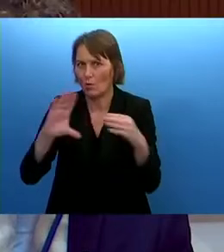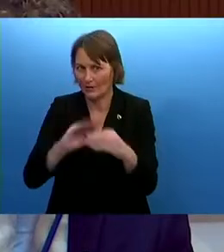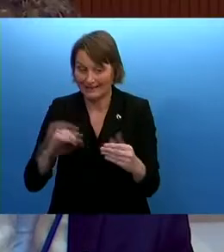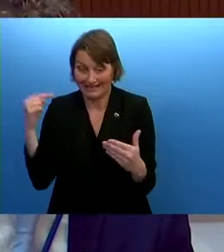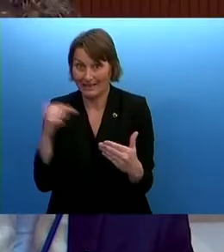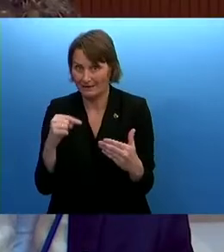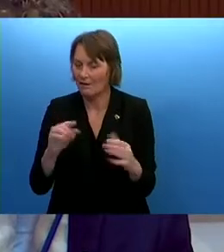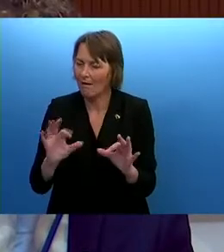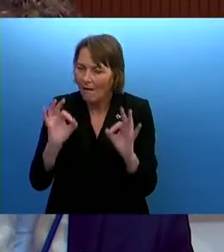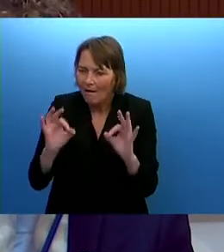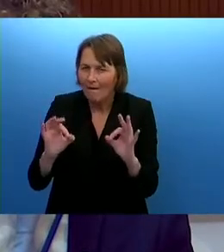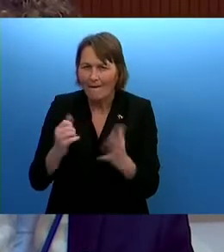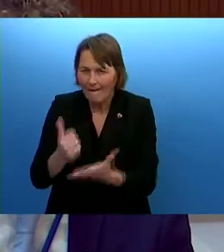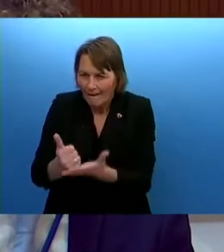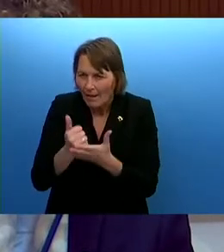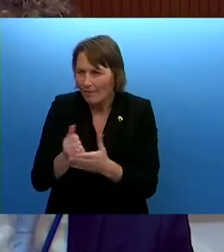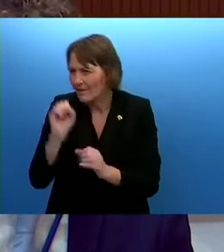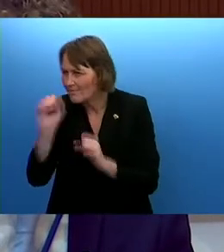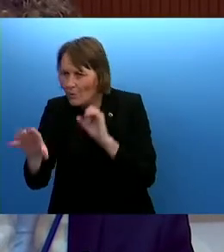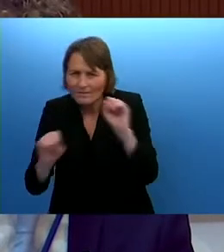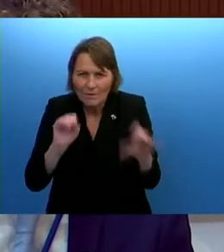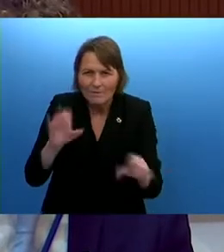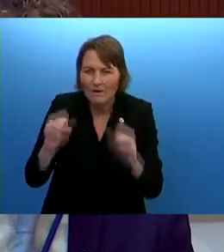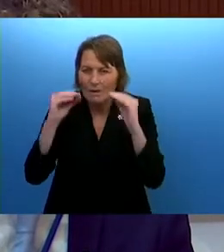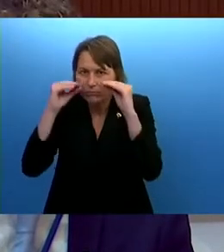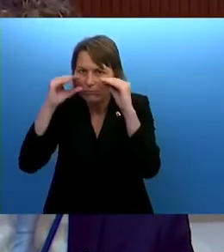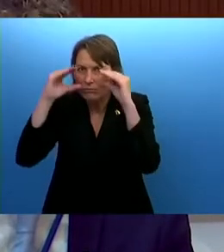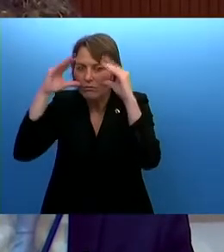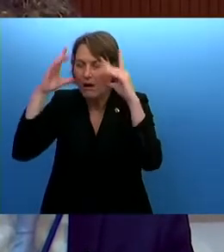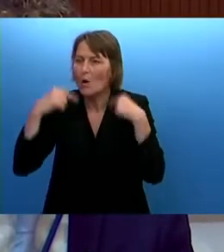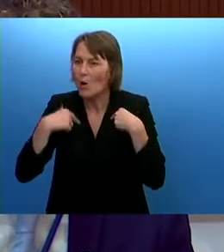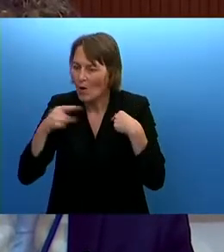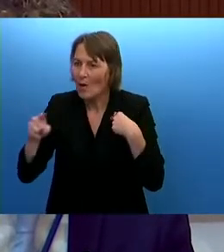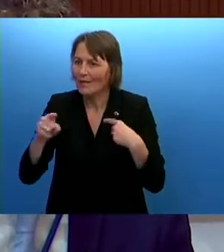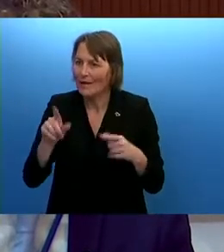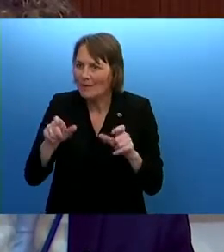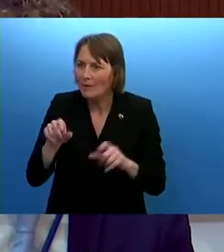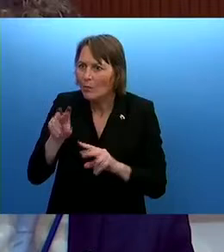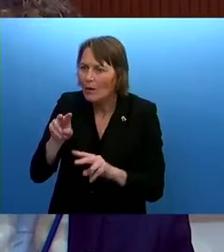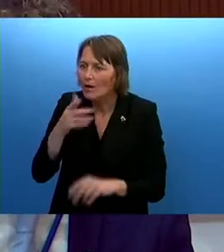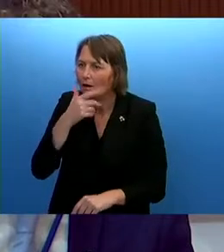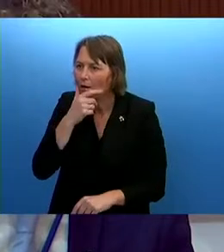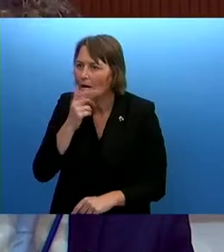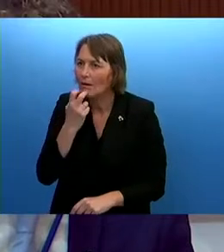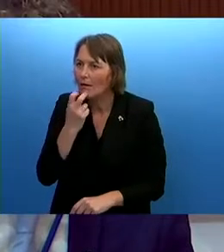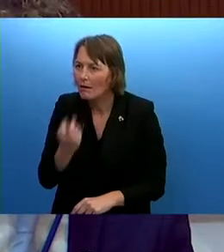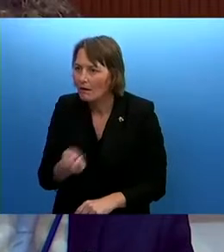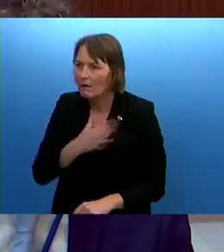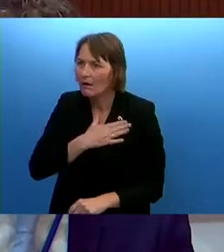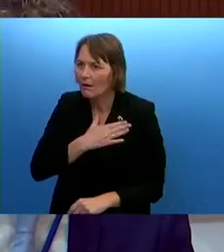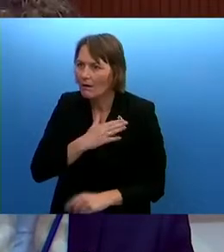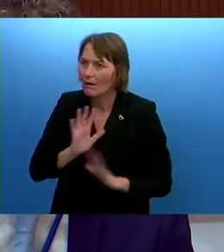communication and advocacy when we can move hearts as well as minds, in a sense. And so we have to, of